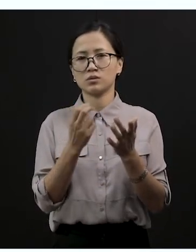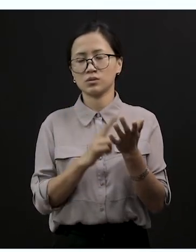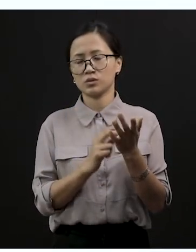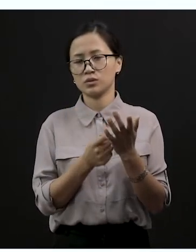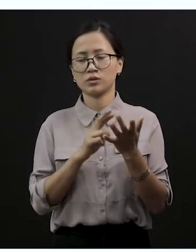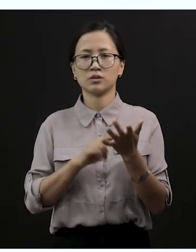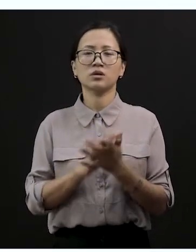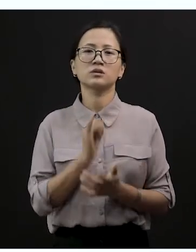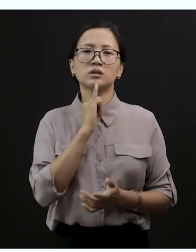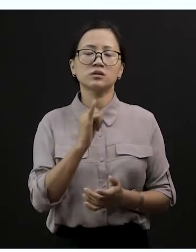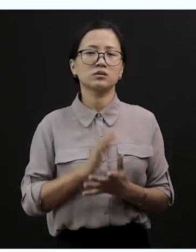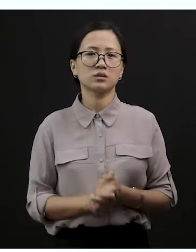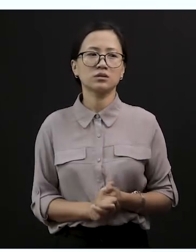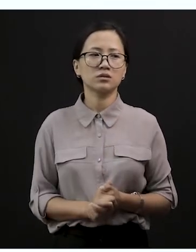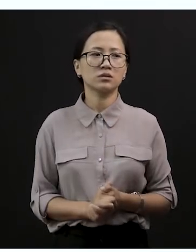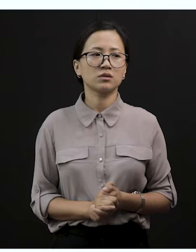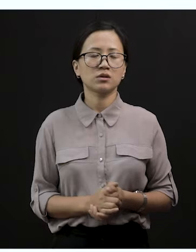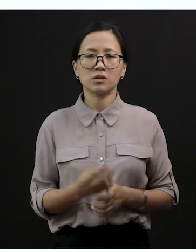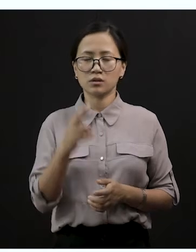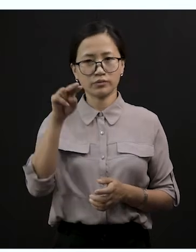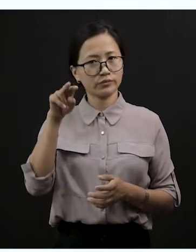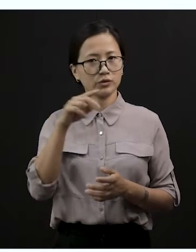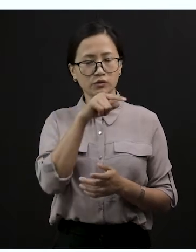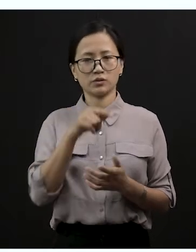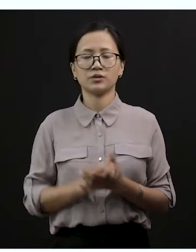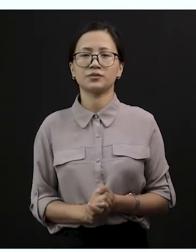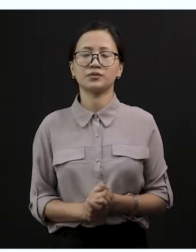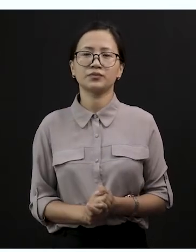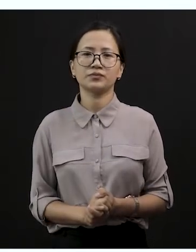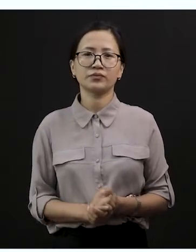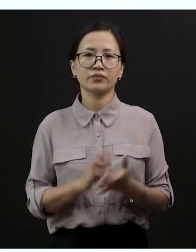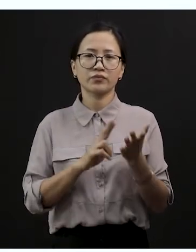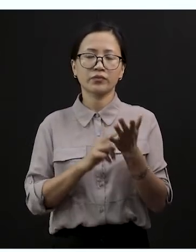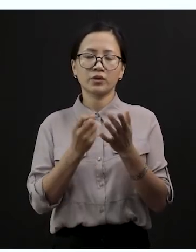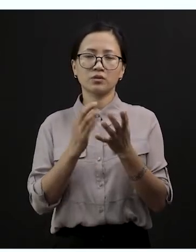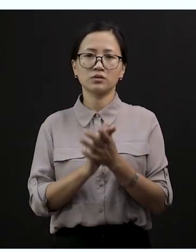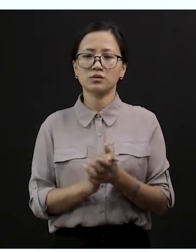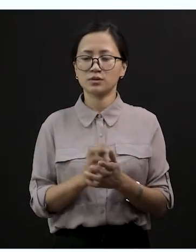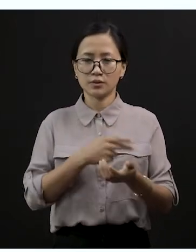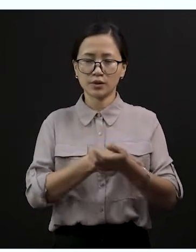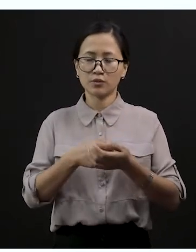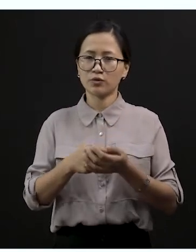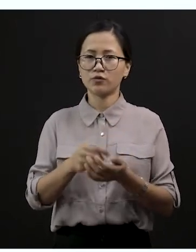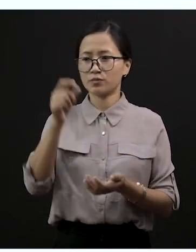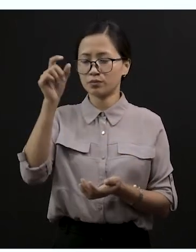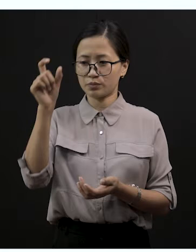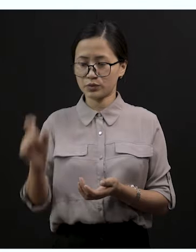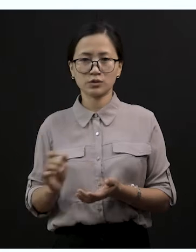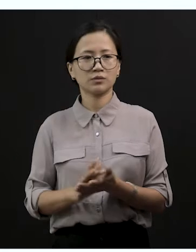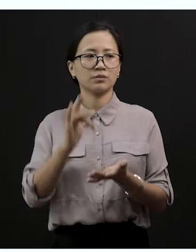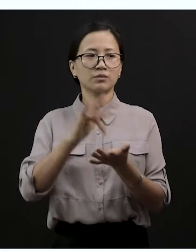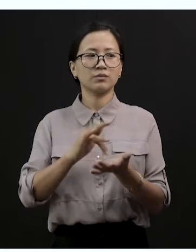So noun, I've given a definition here. A noun is a name of person, place, animal,